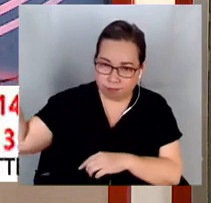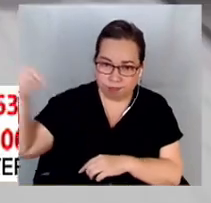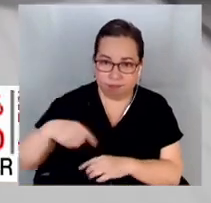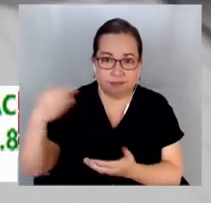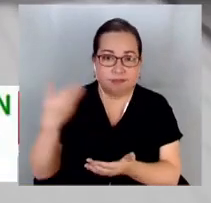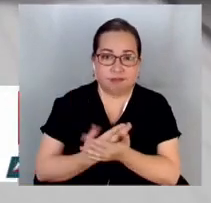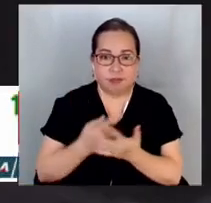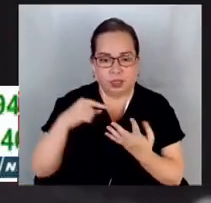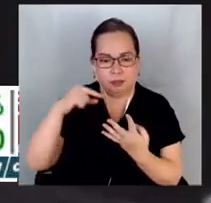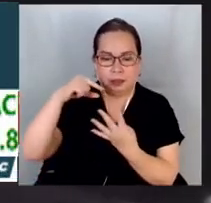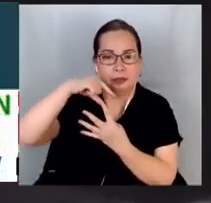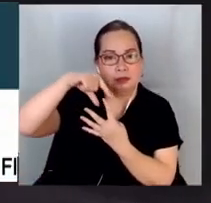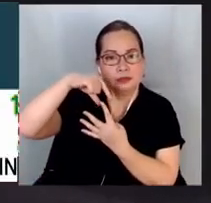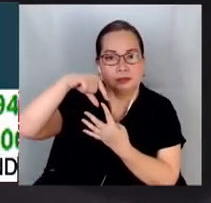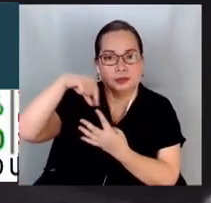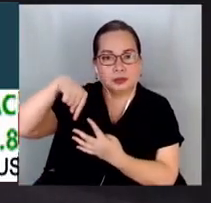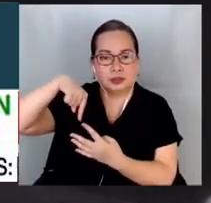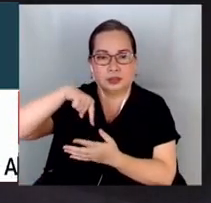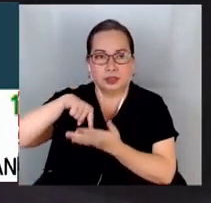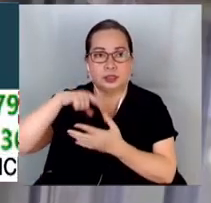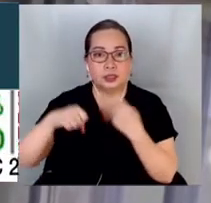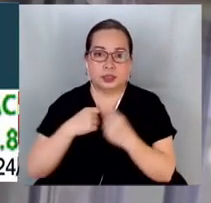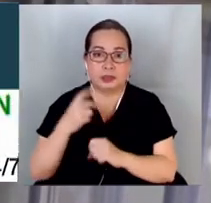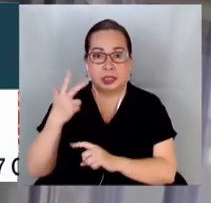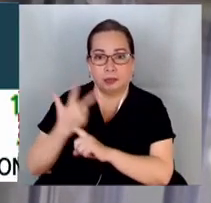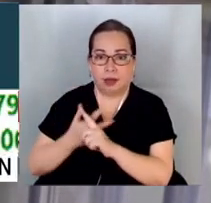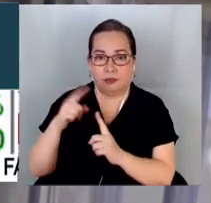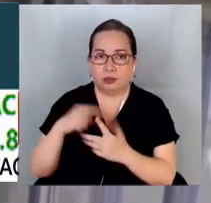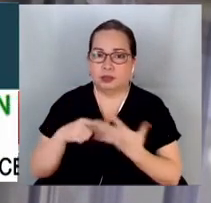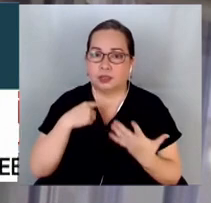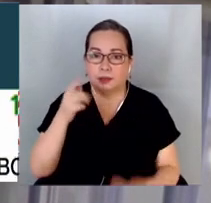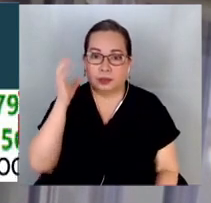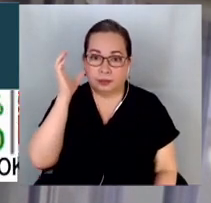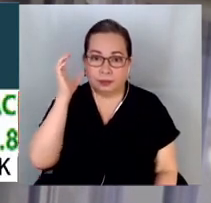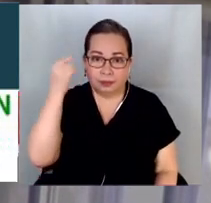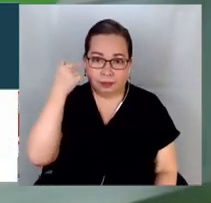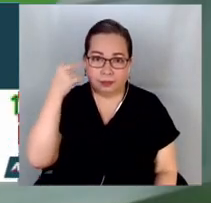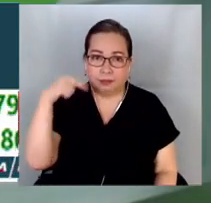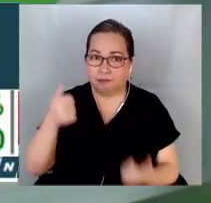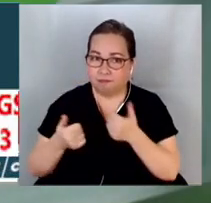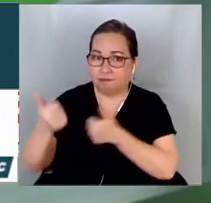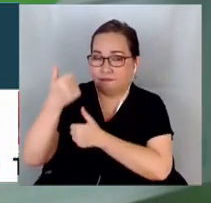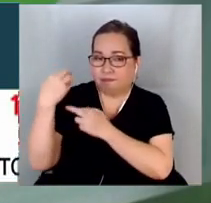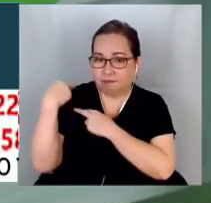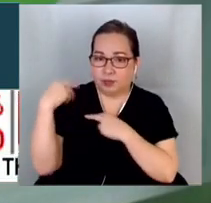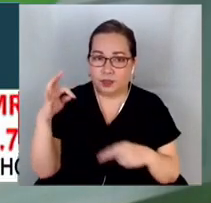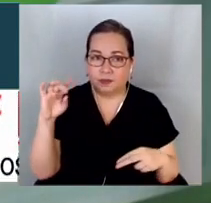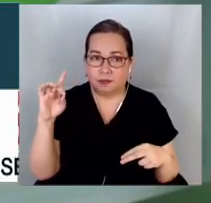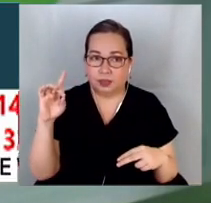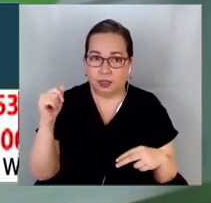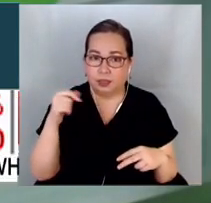year. That's according to Vaccine Chief Carlito Galvez. He said the Philippines is set to receive 30 to 40 million of these